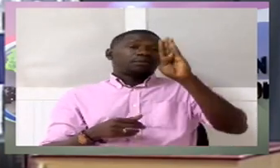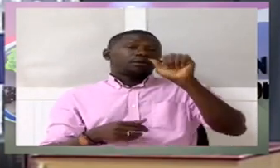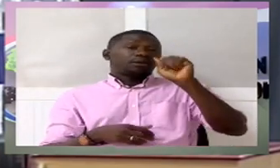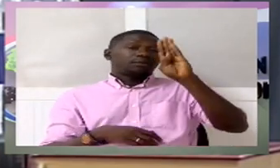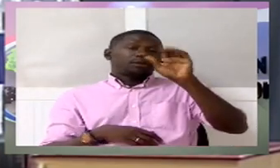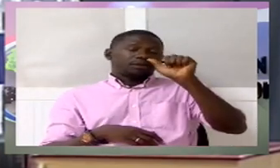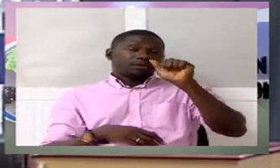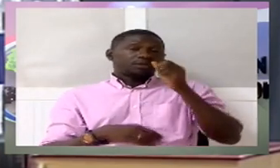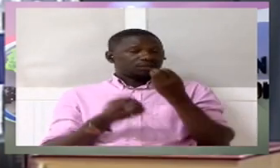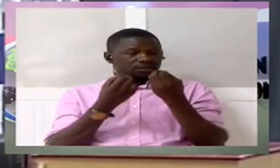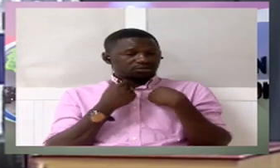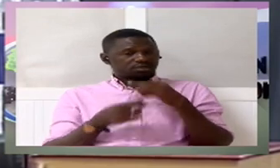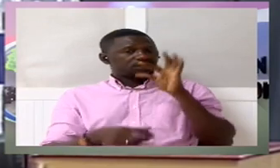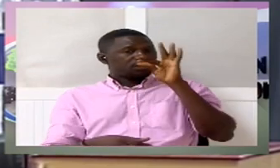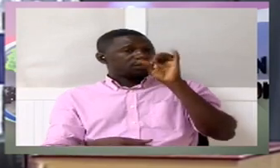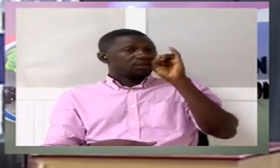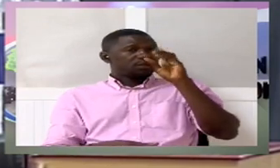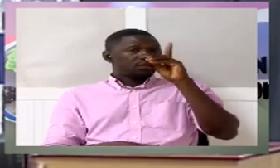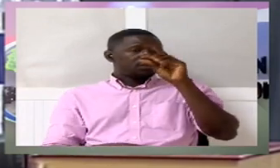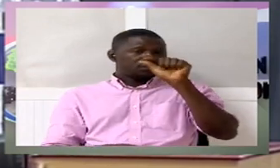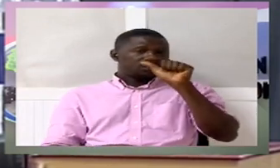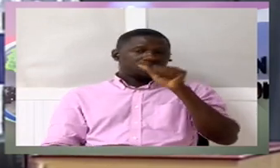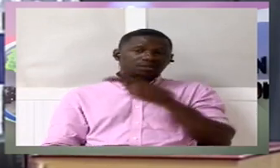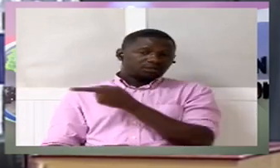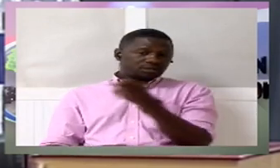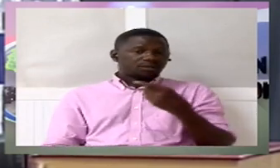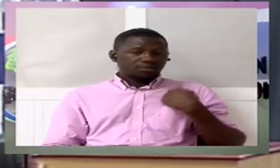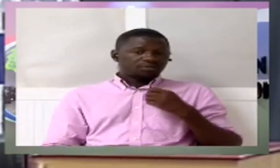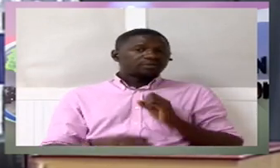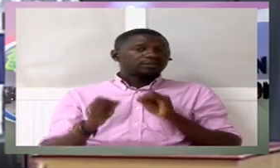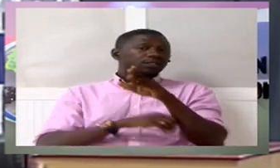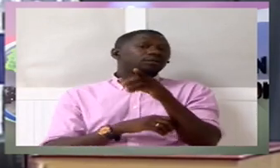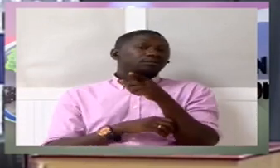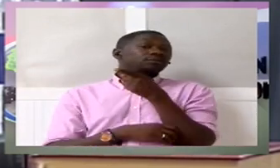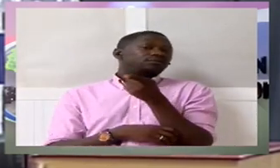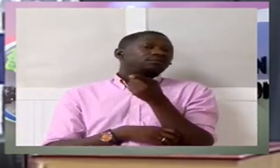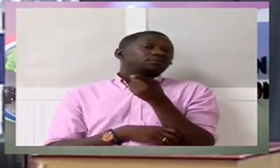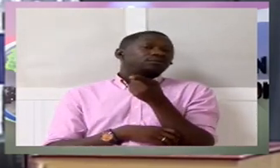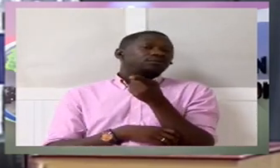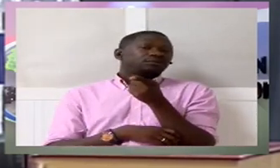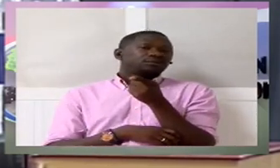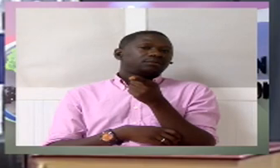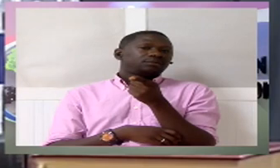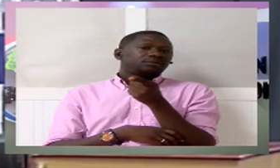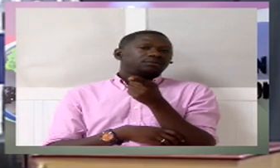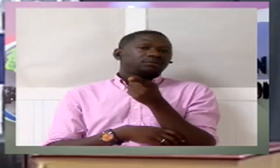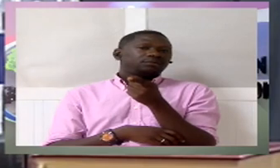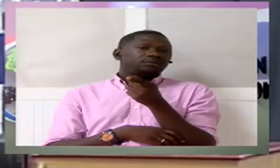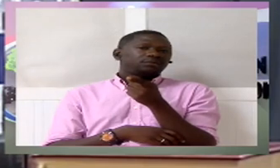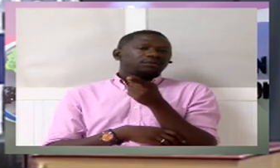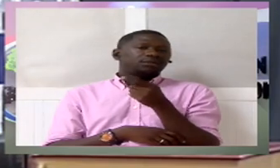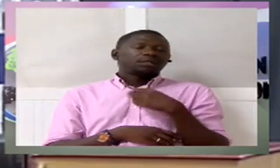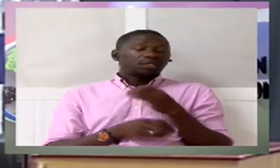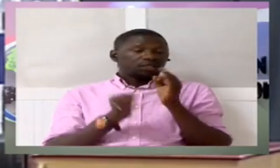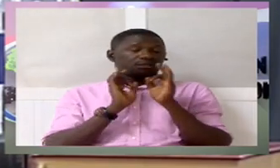to me, Tida, Nyulie Kinane. These people have been sent. Akonyeko. Executive